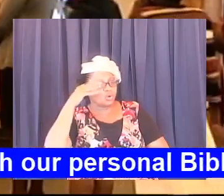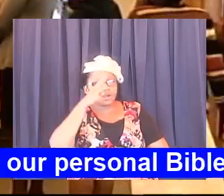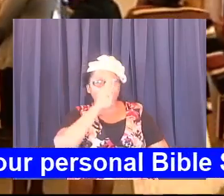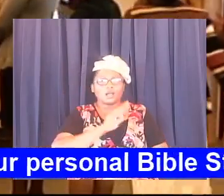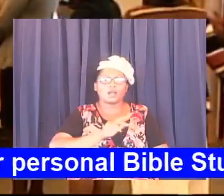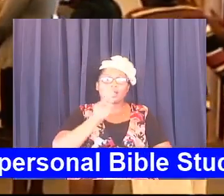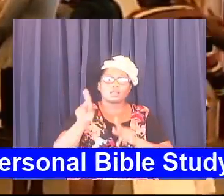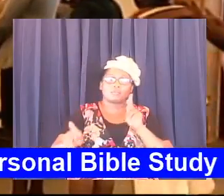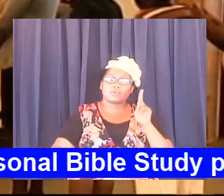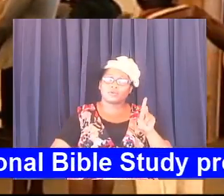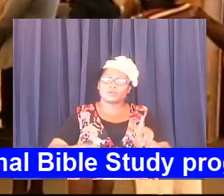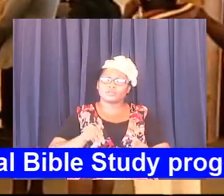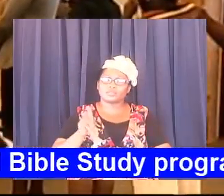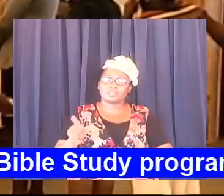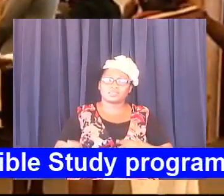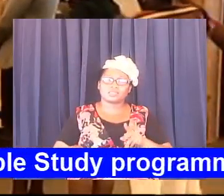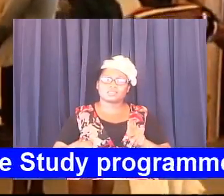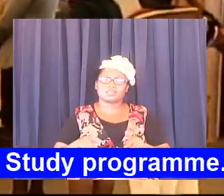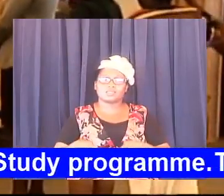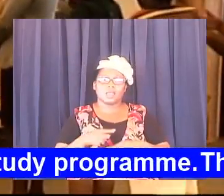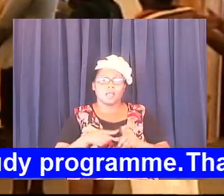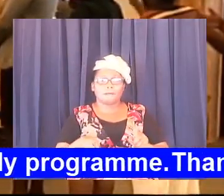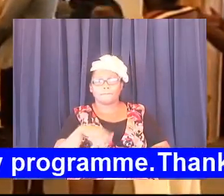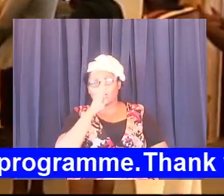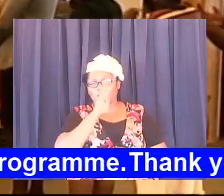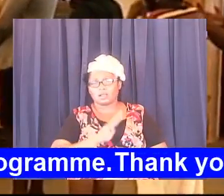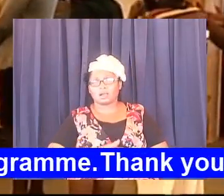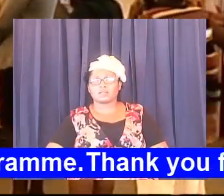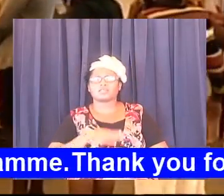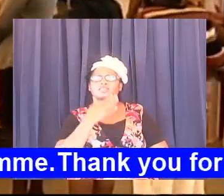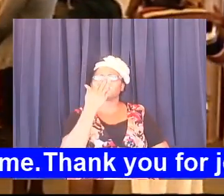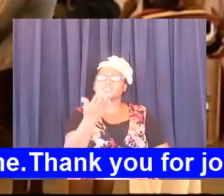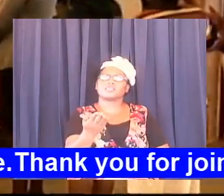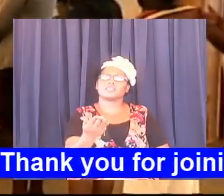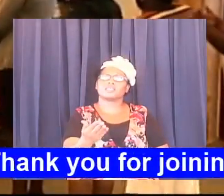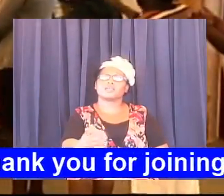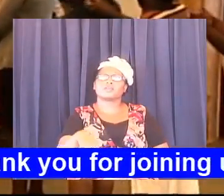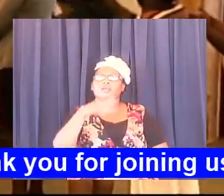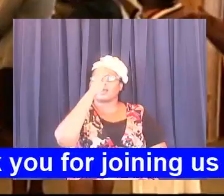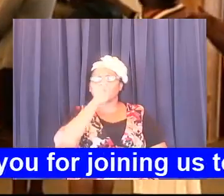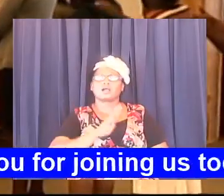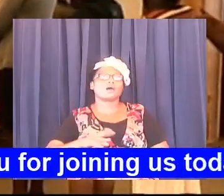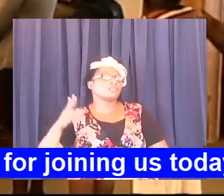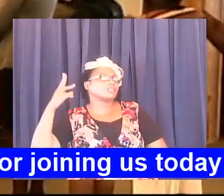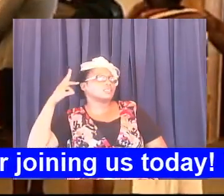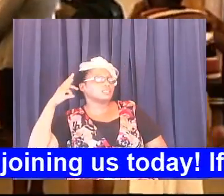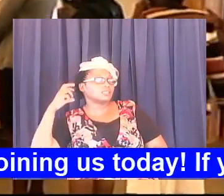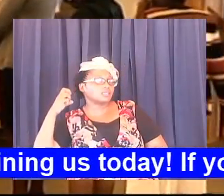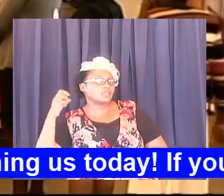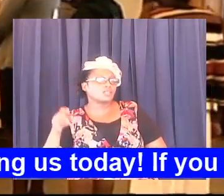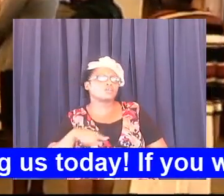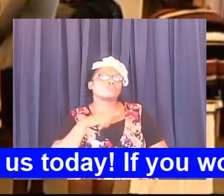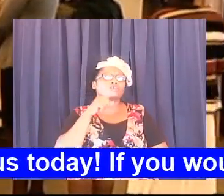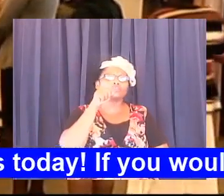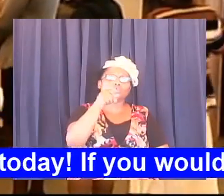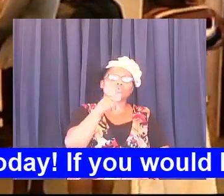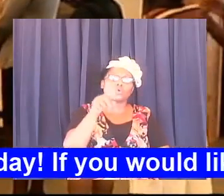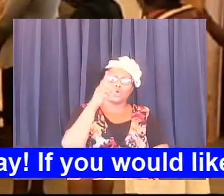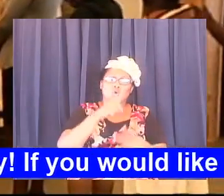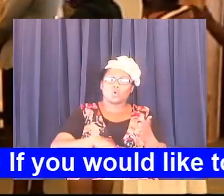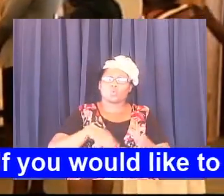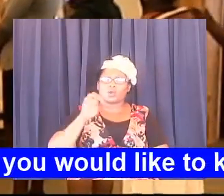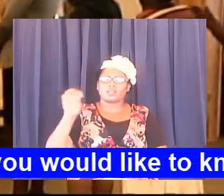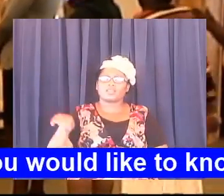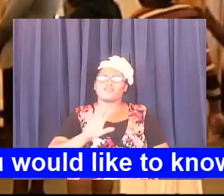talk. He's there. He's there. He will hear you. Whatever your situation, is it a heart